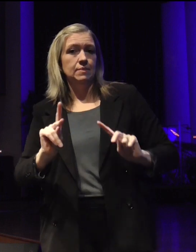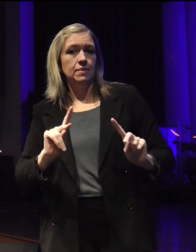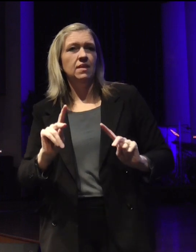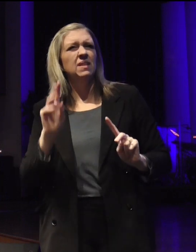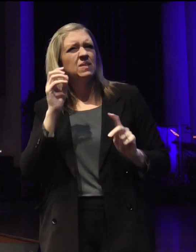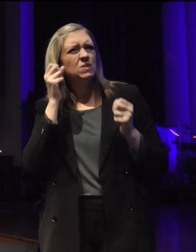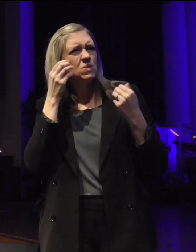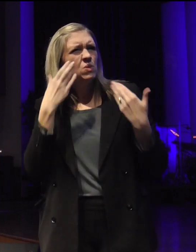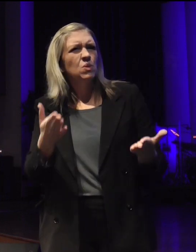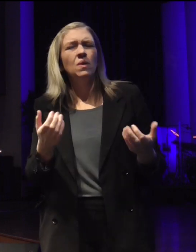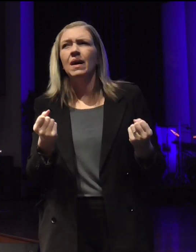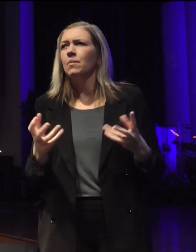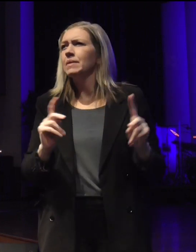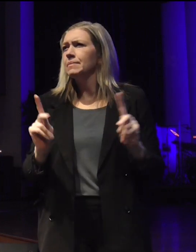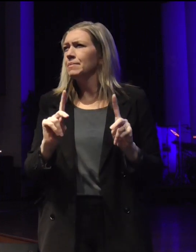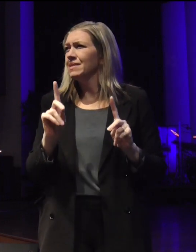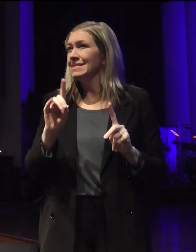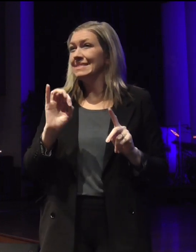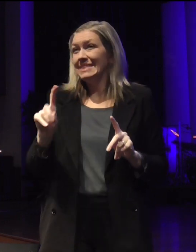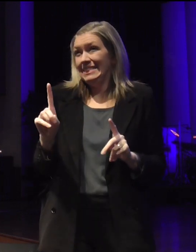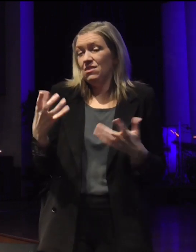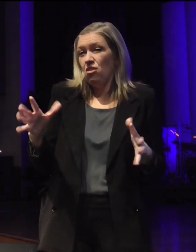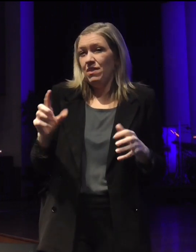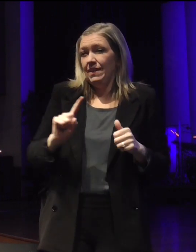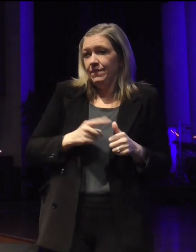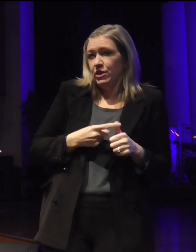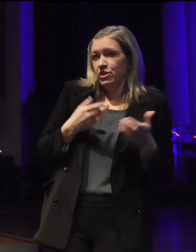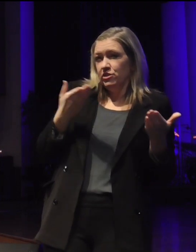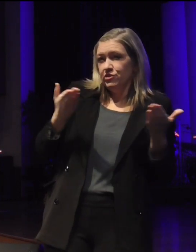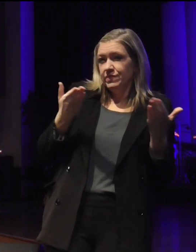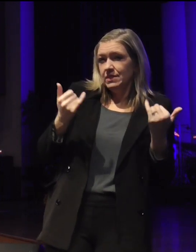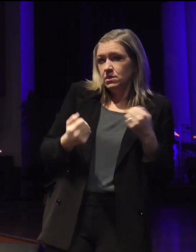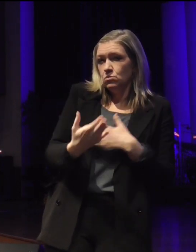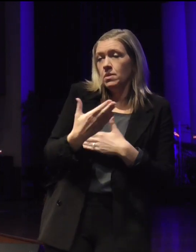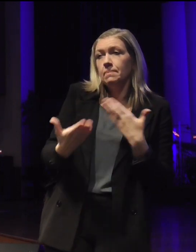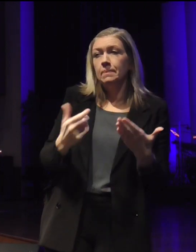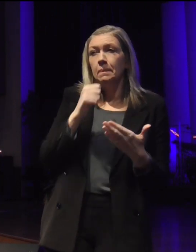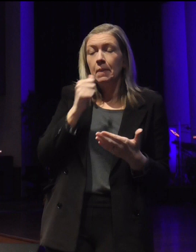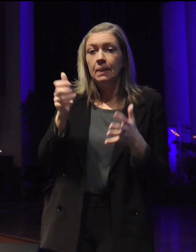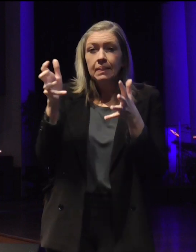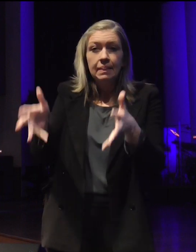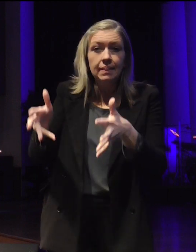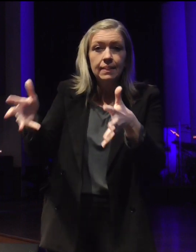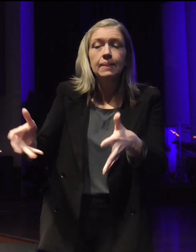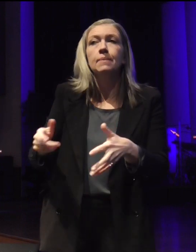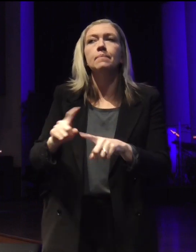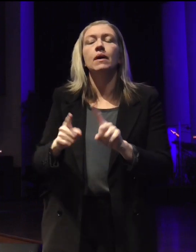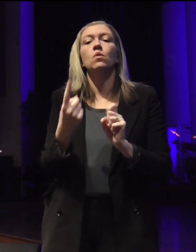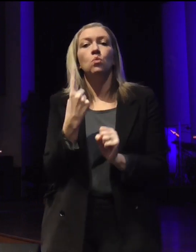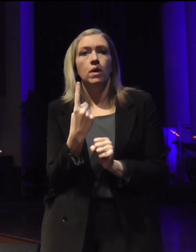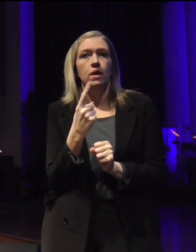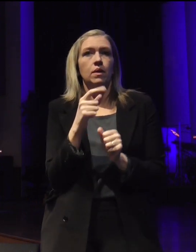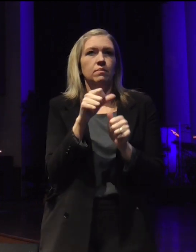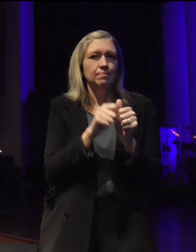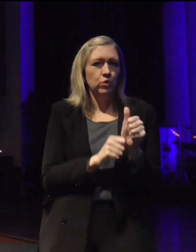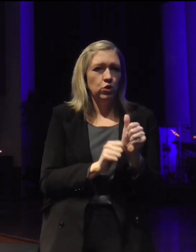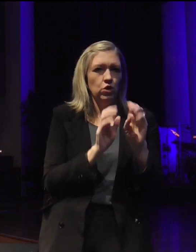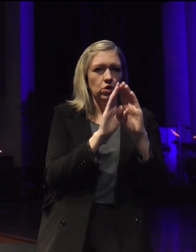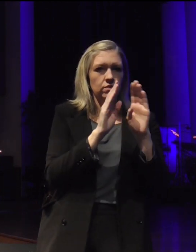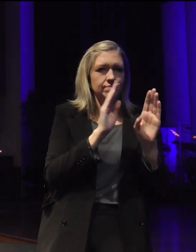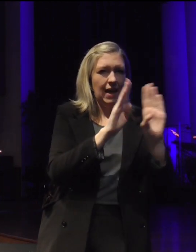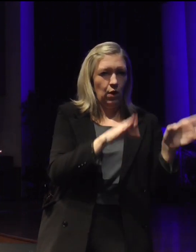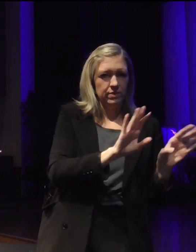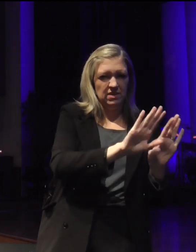don't know how many people did that at the first service, so there may not be a ton of those offers left, but it's one book per household, okay? If you buy